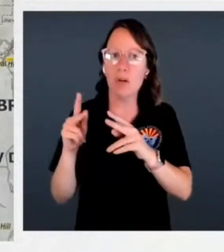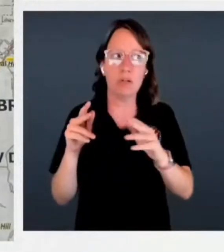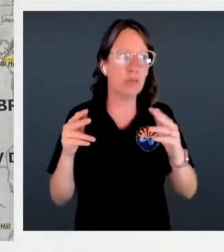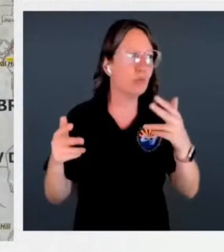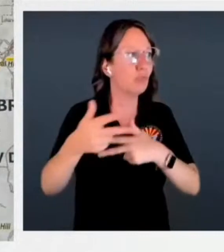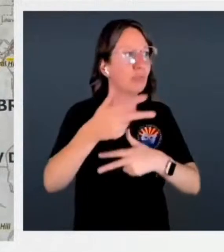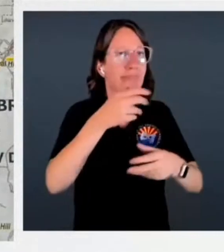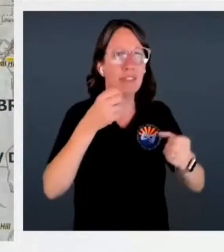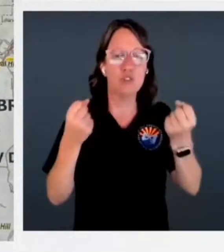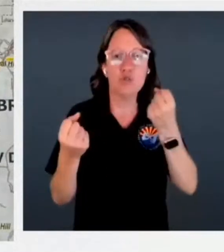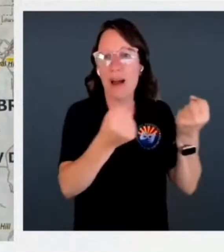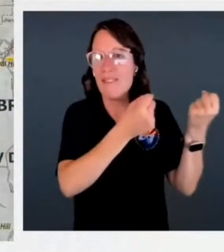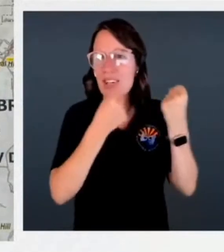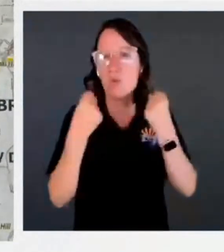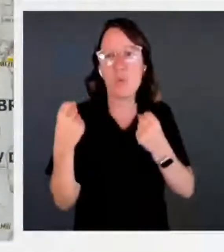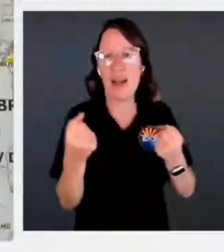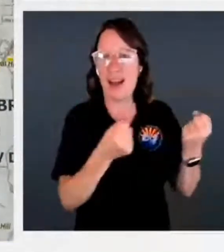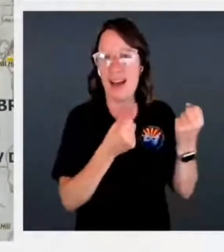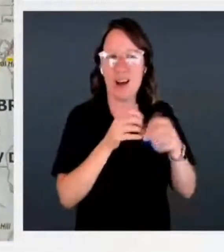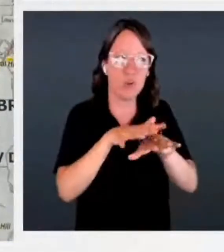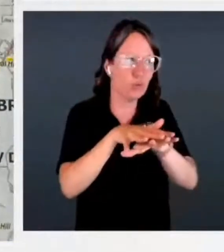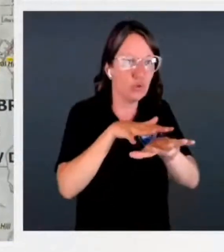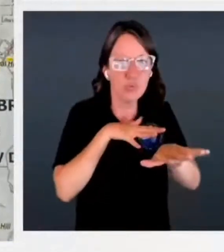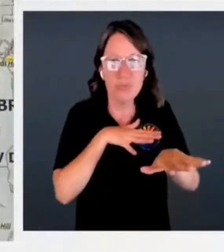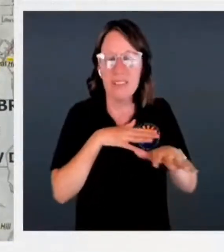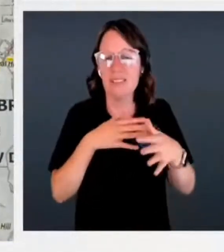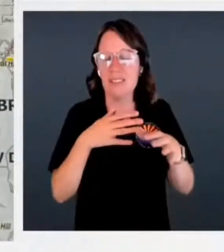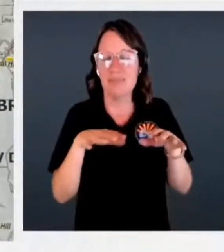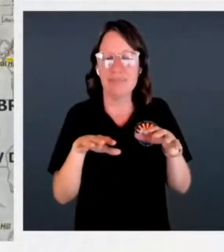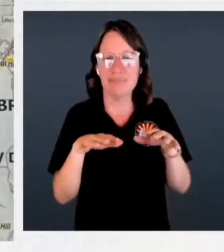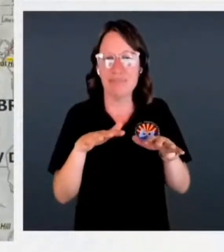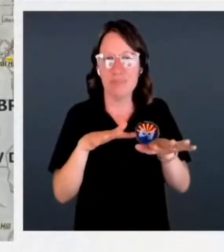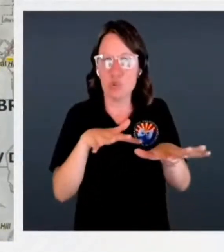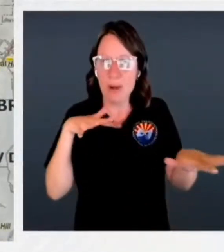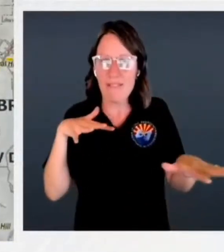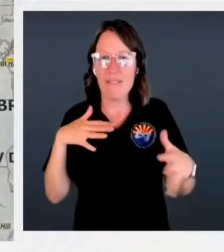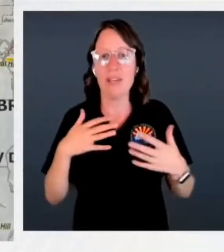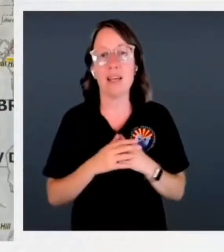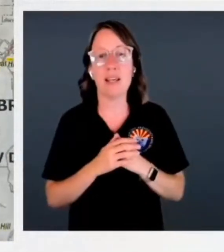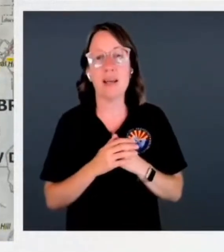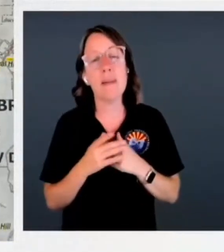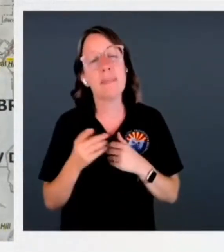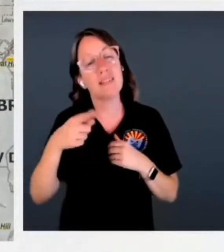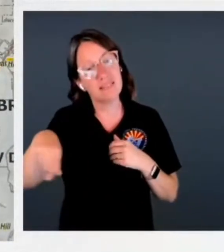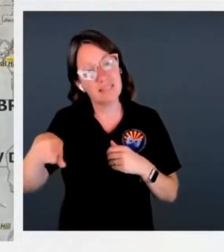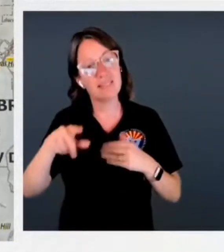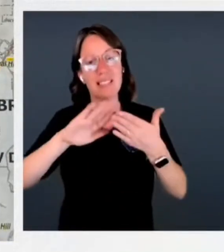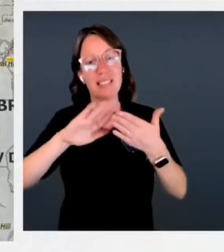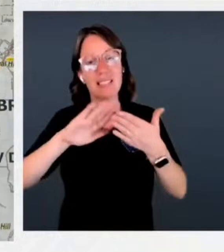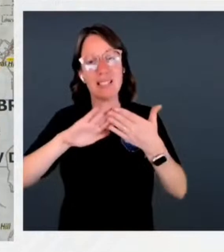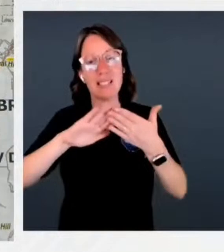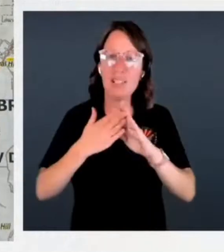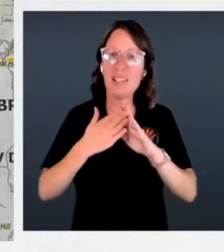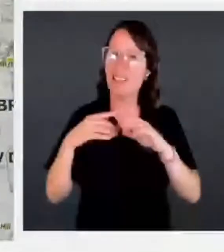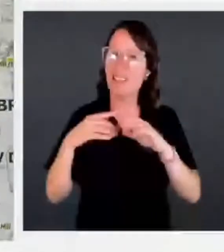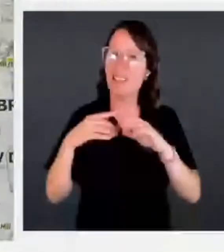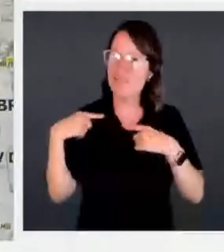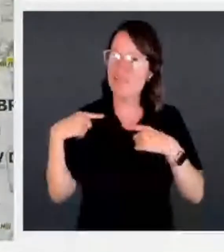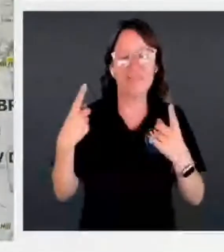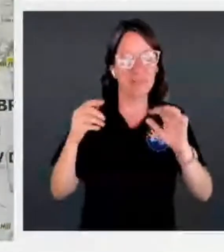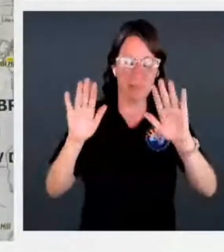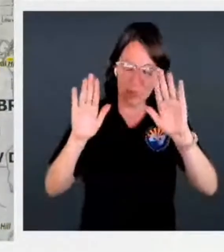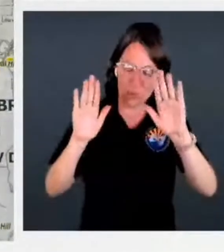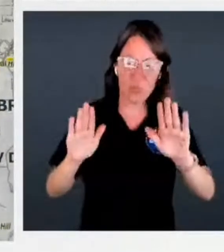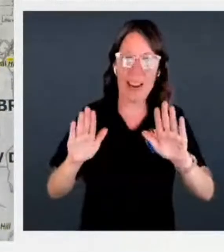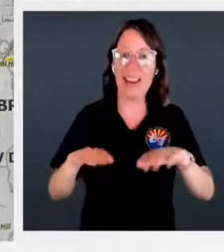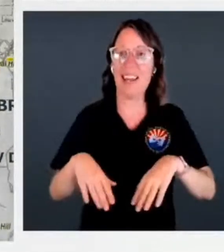what I will say, community has been excellent. You guys have done a great job of being good partners with us and listening